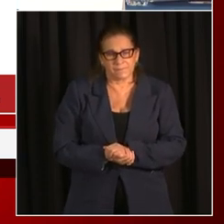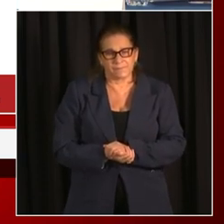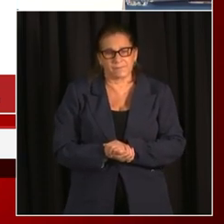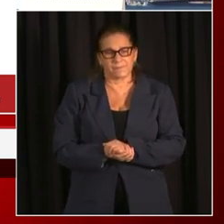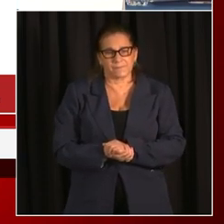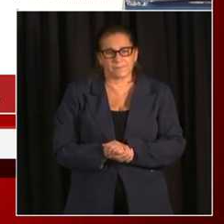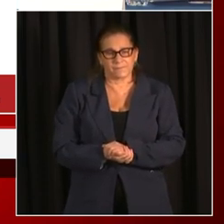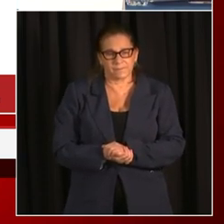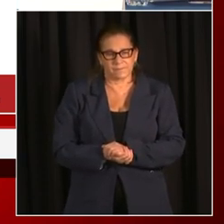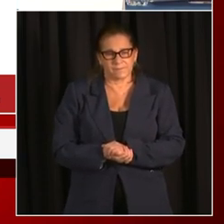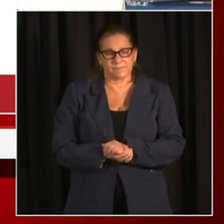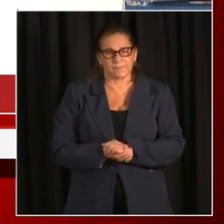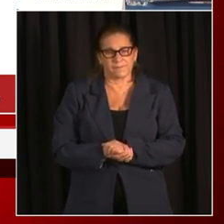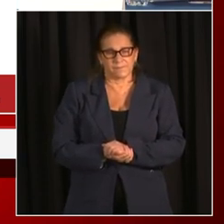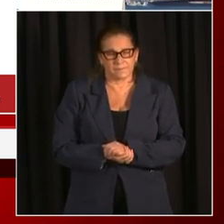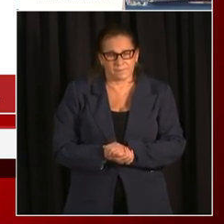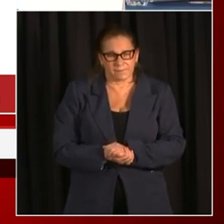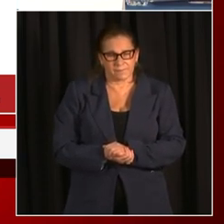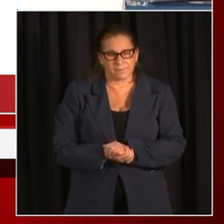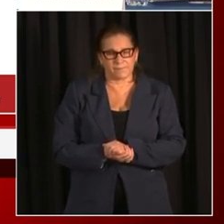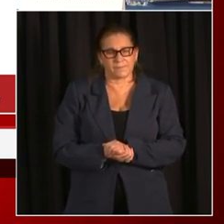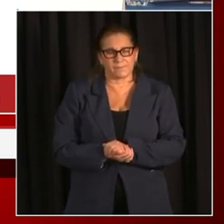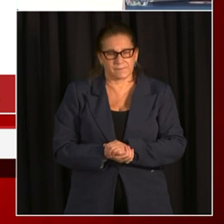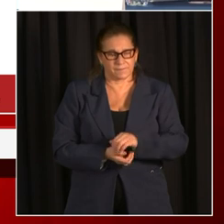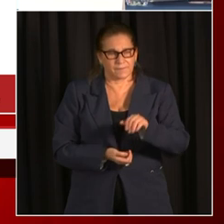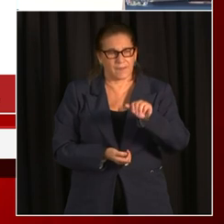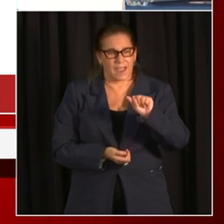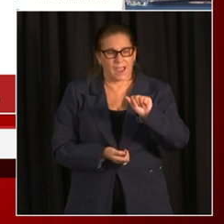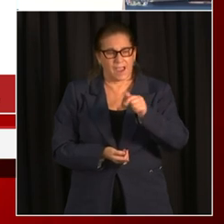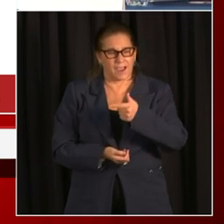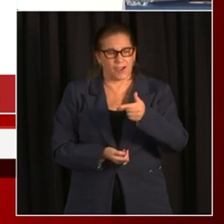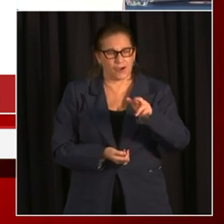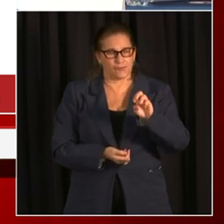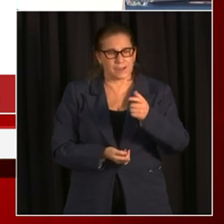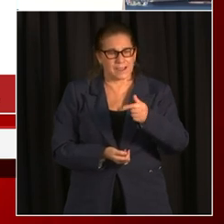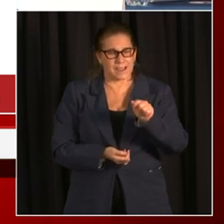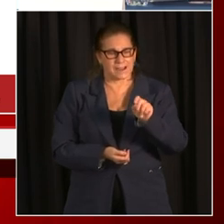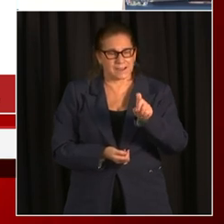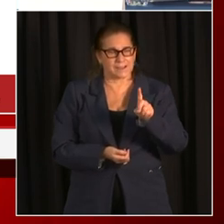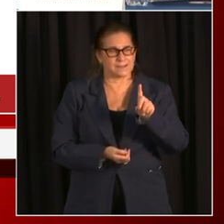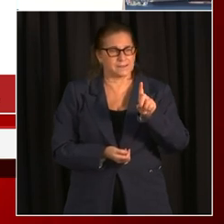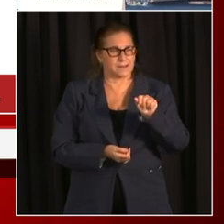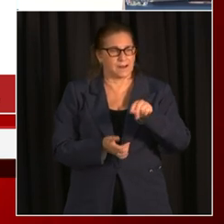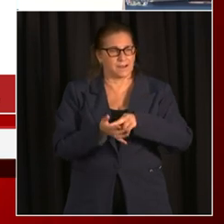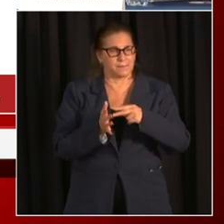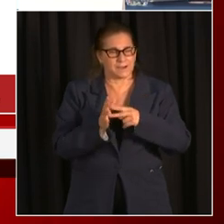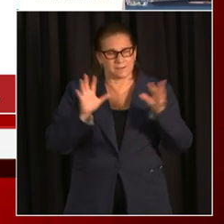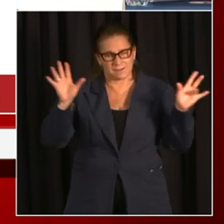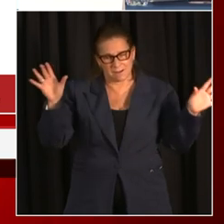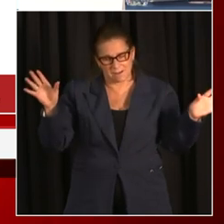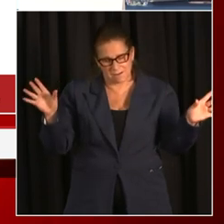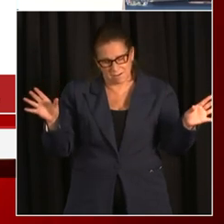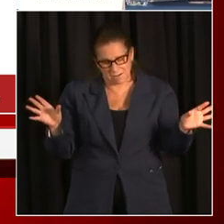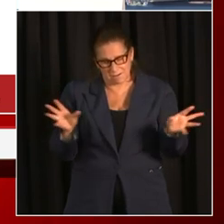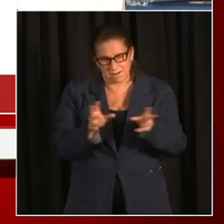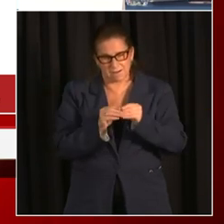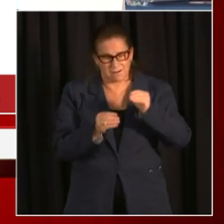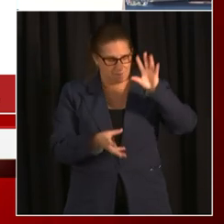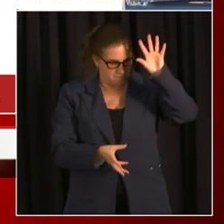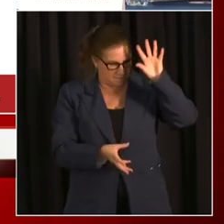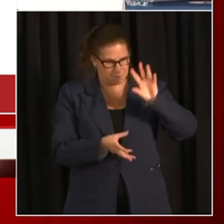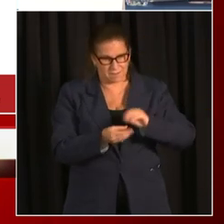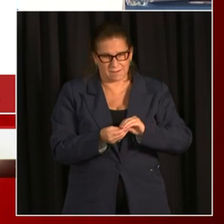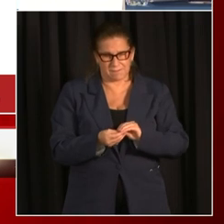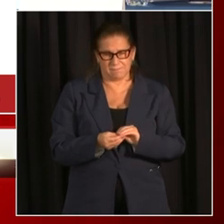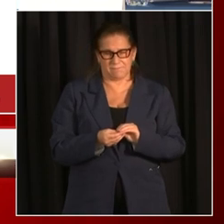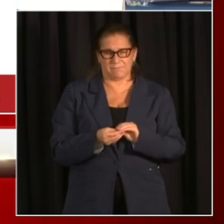data, I'll be able to highlight for you all that in the district, about 90% of people over the past couple